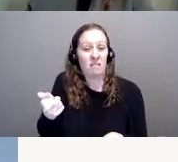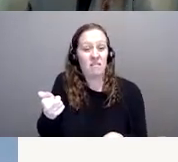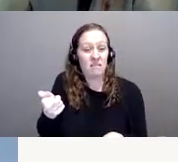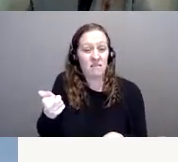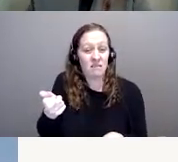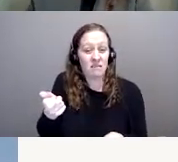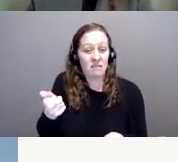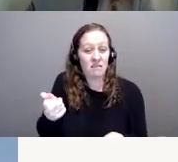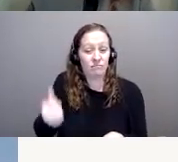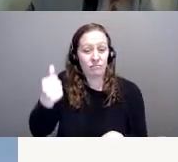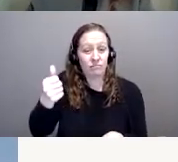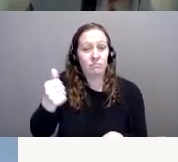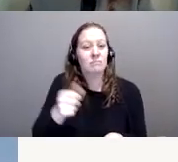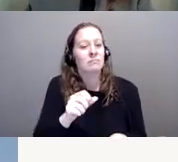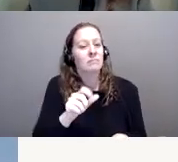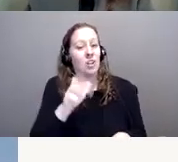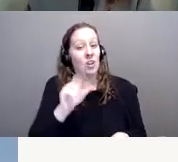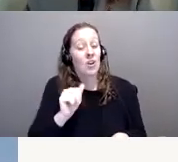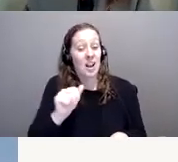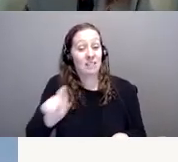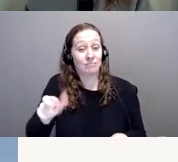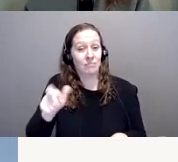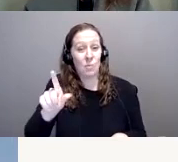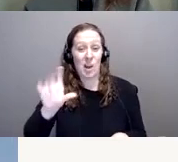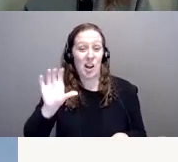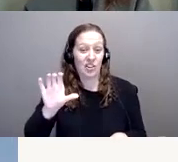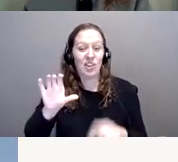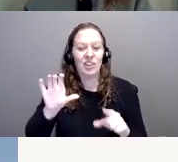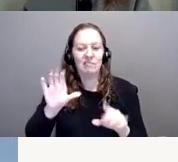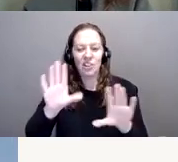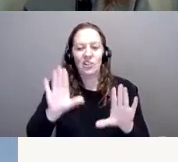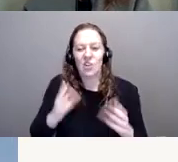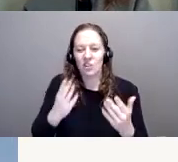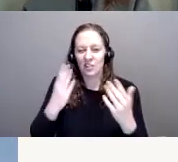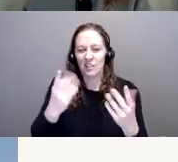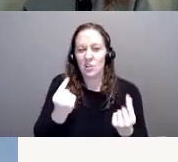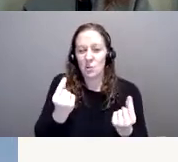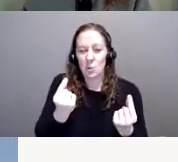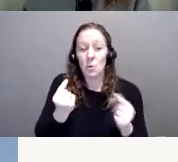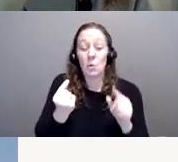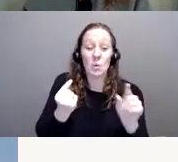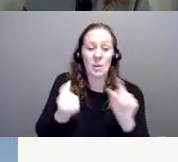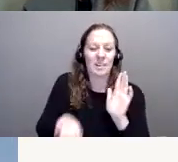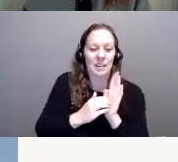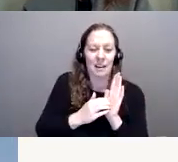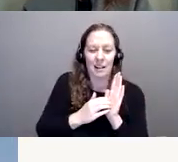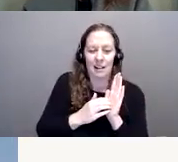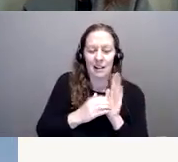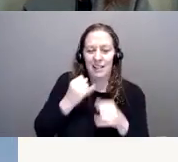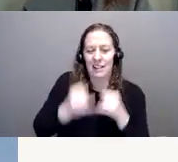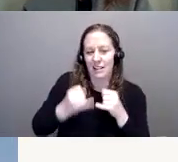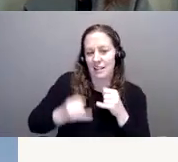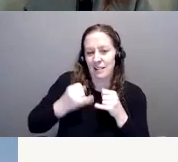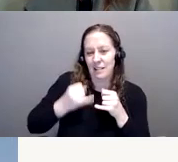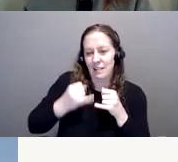well. Yeah, my volume's at 100, so I think that's a great suggestion. Thanks, Ram. We'll try to get back to this at the end of the